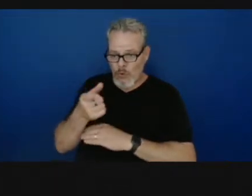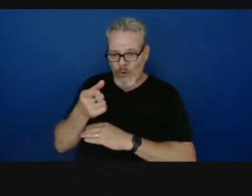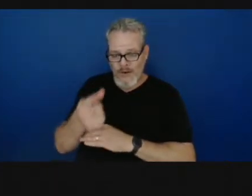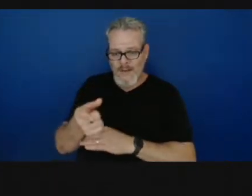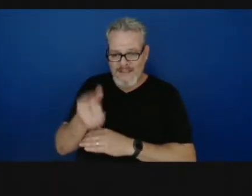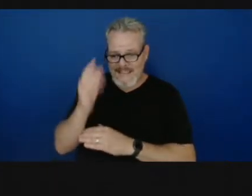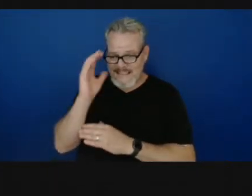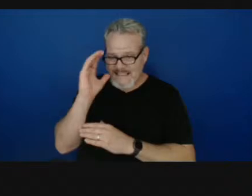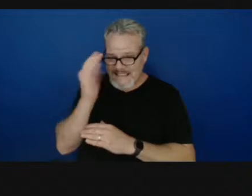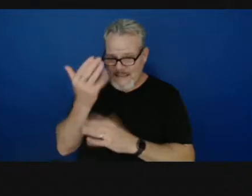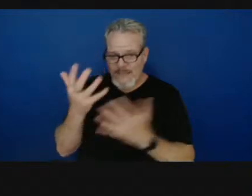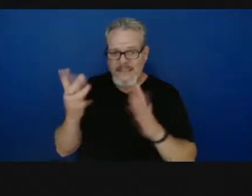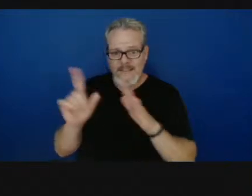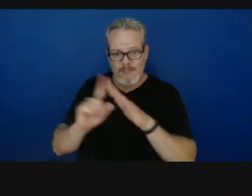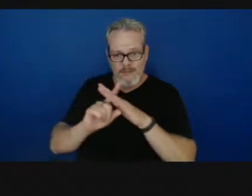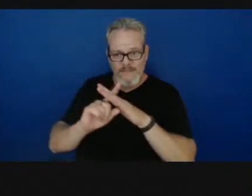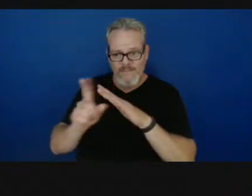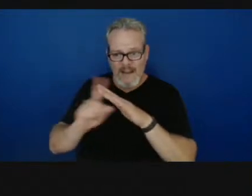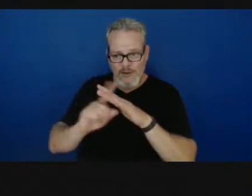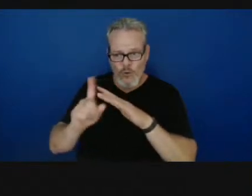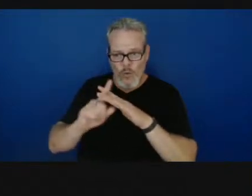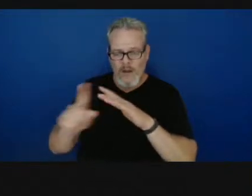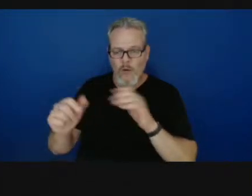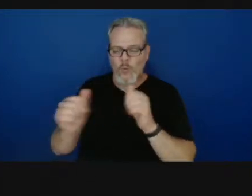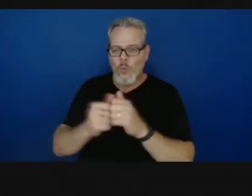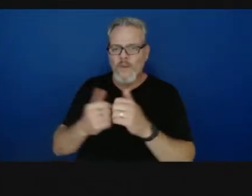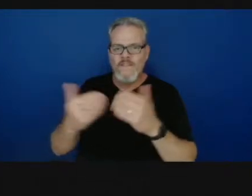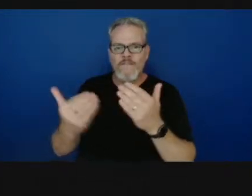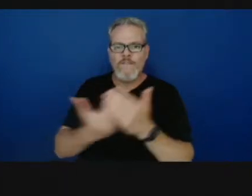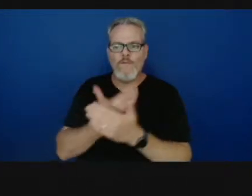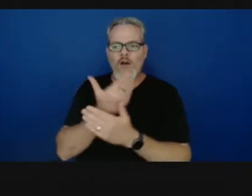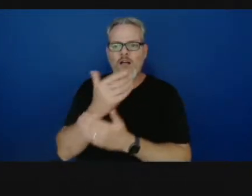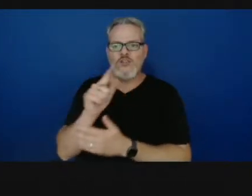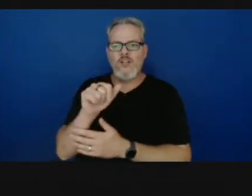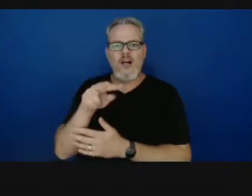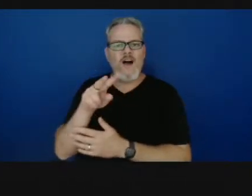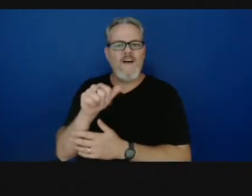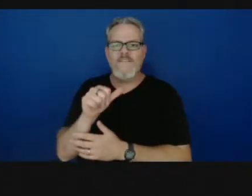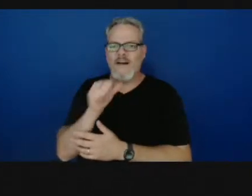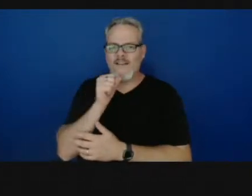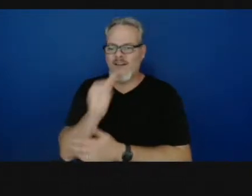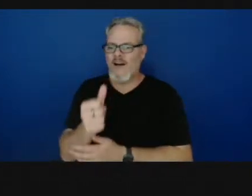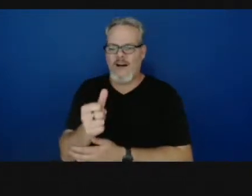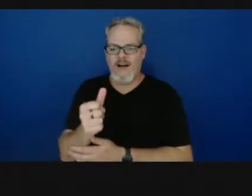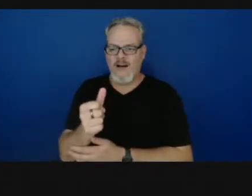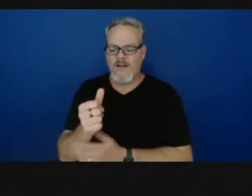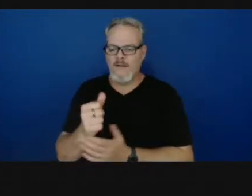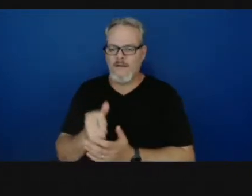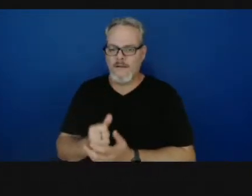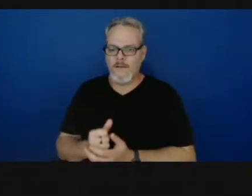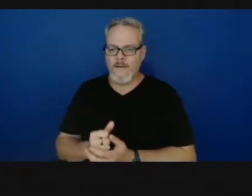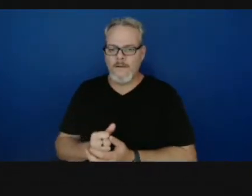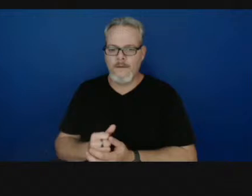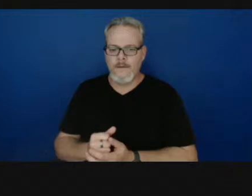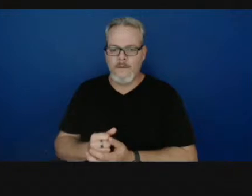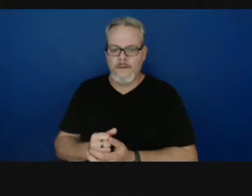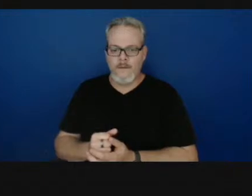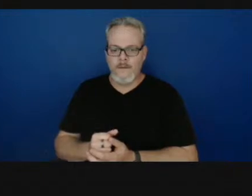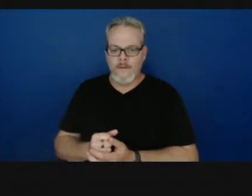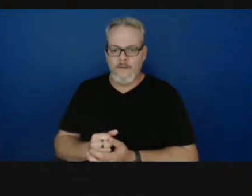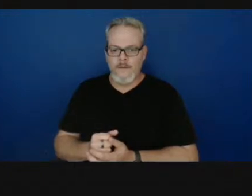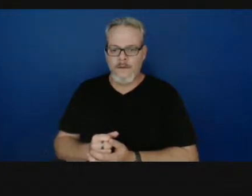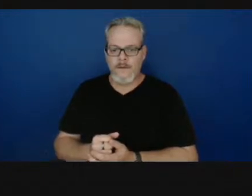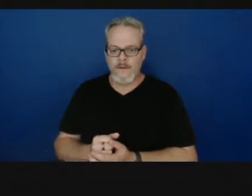been evacuated, with the fresh lava no longer feeding through it. The flow is expanding on the flanks